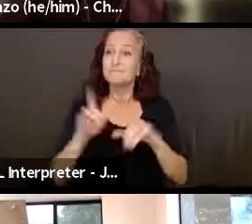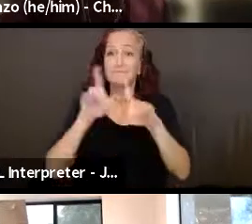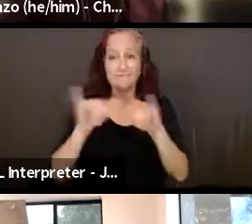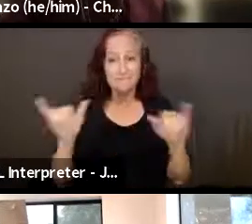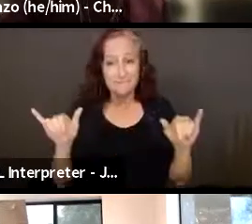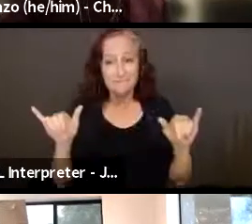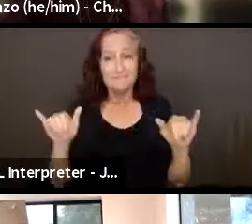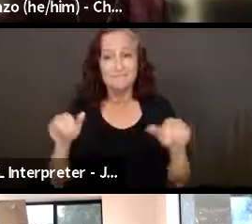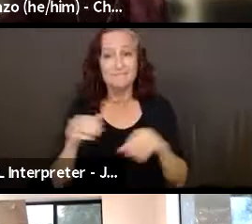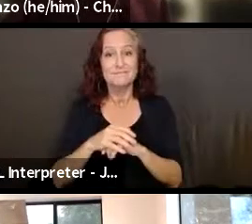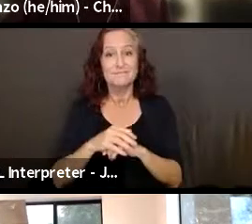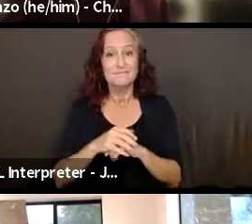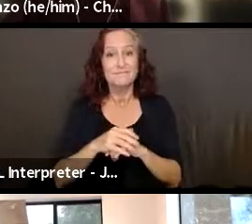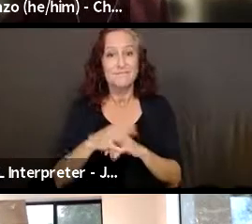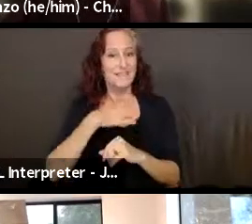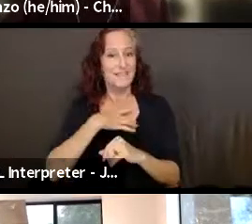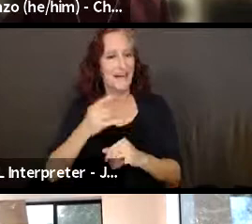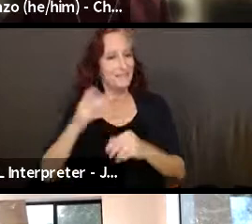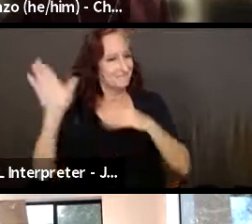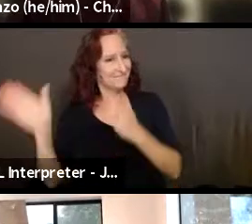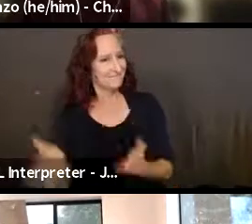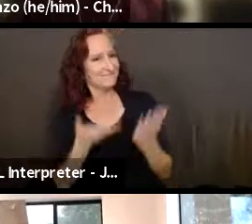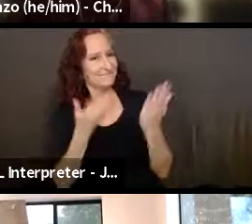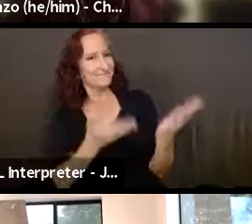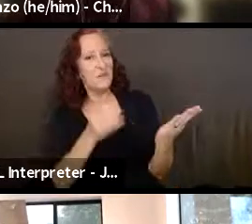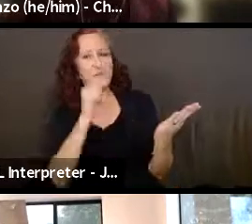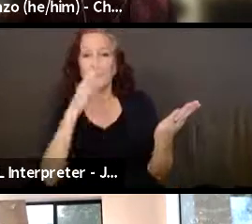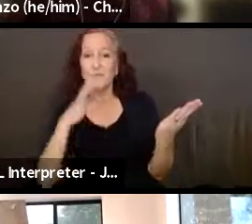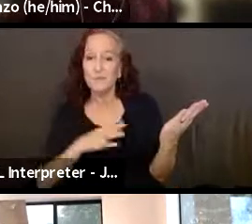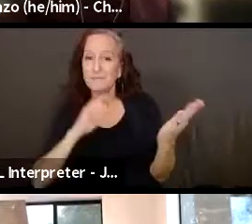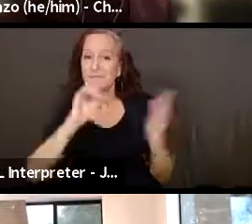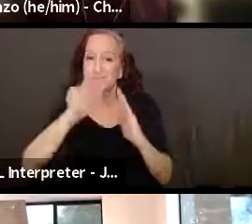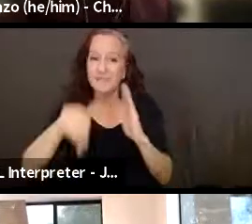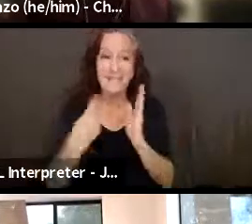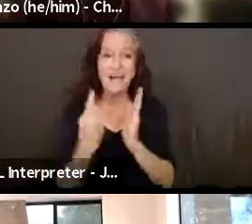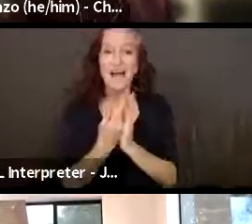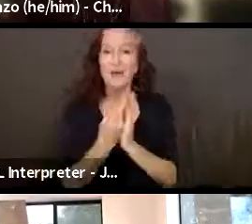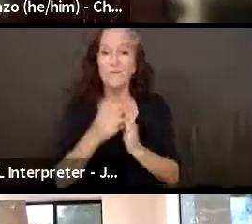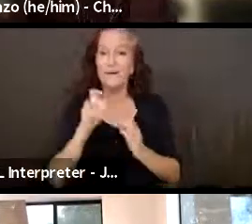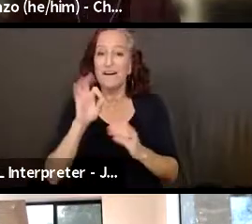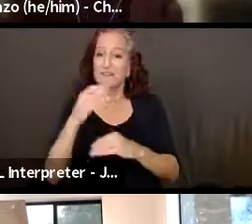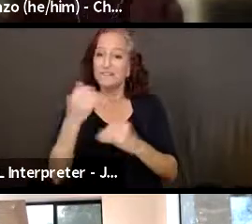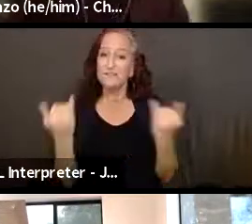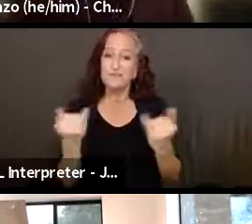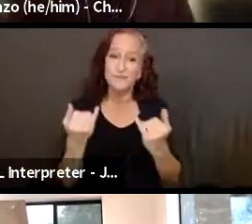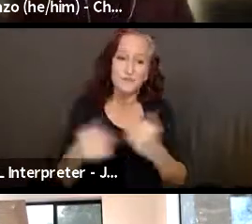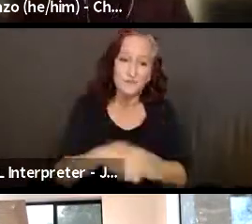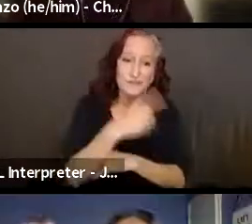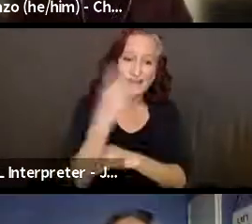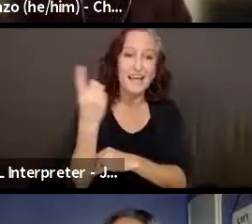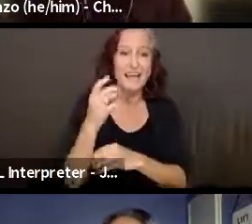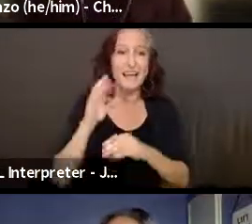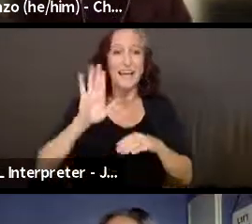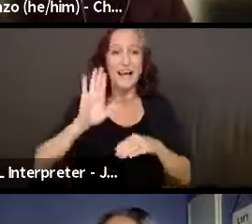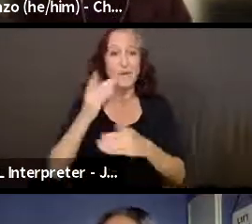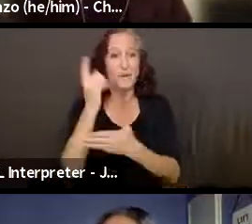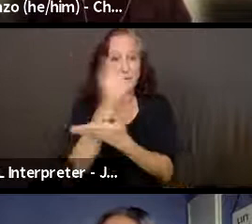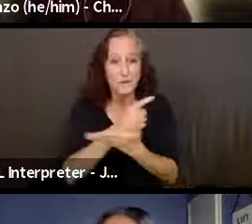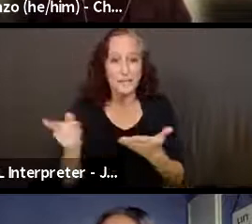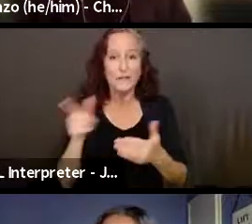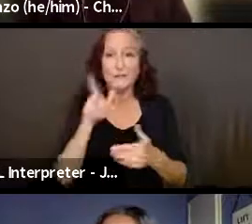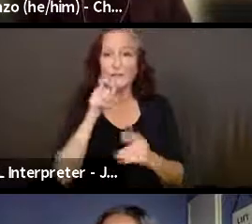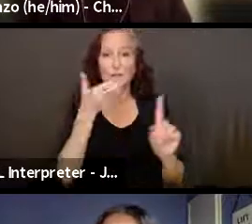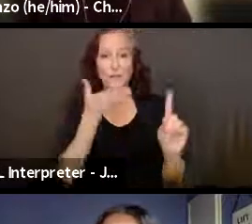me introduce to you the woman of the hour, the woman of the day, the woman of this week, this moment, Melinda